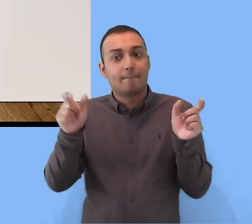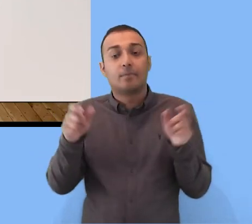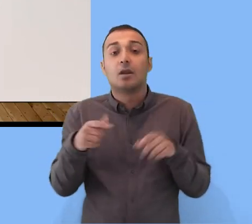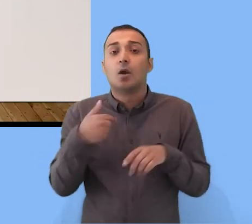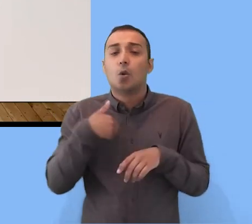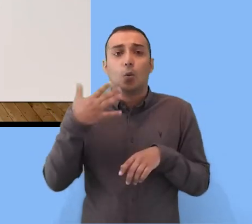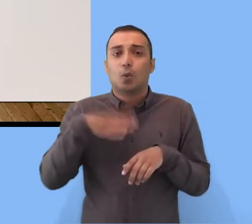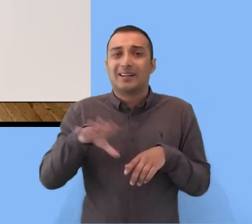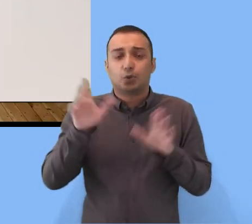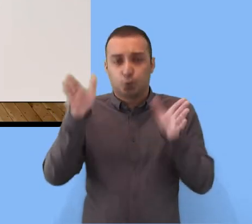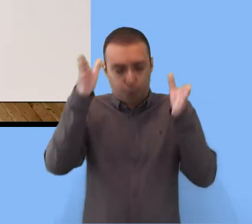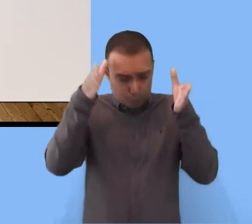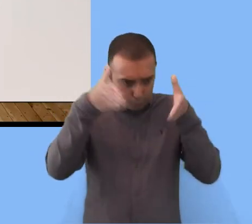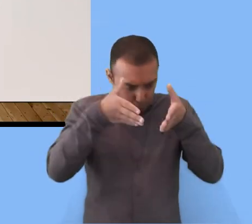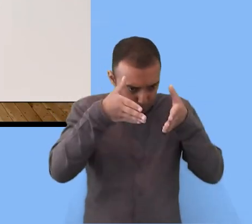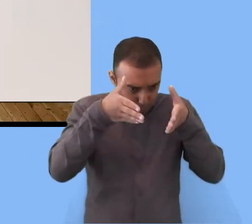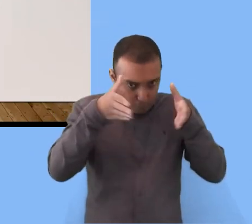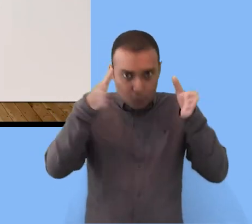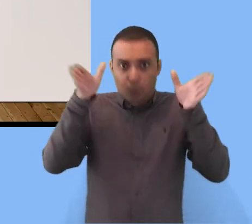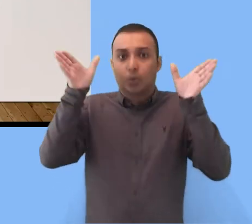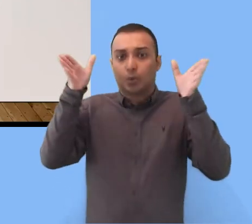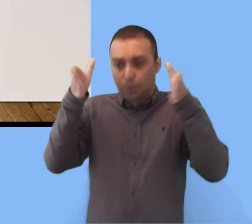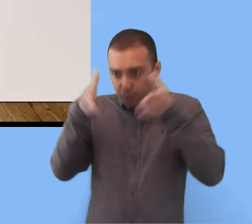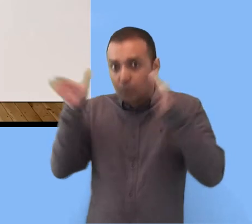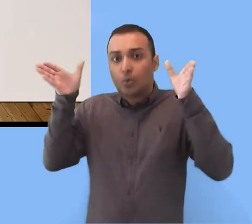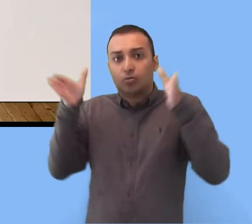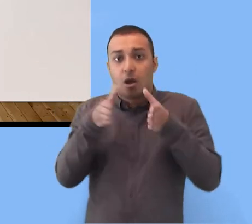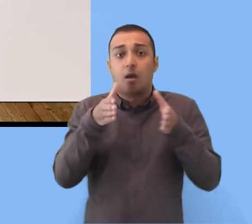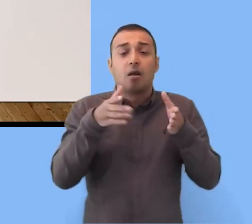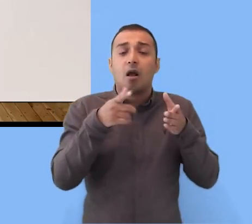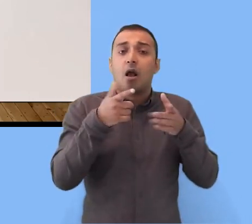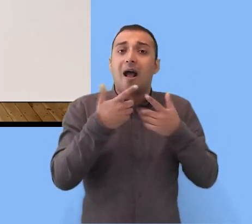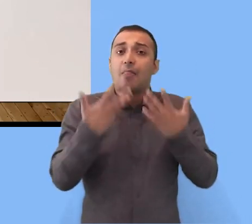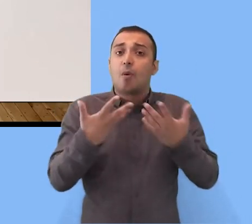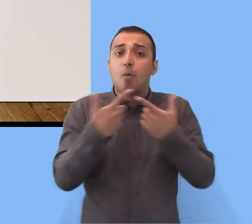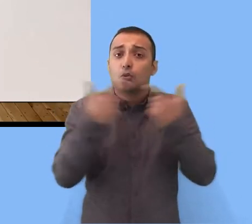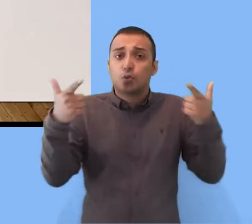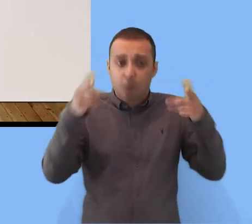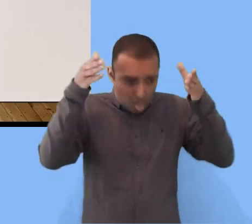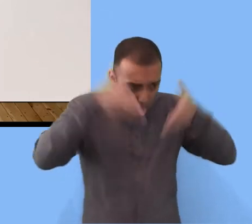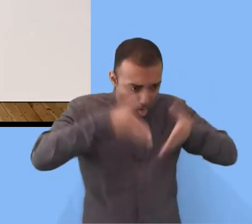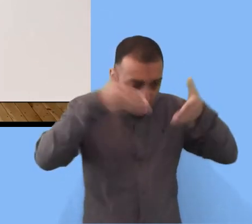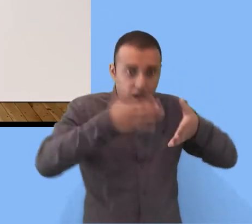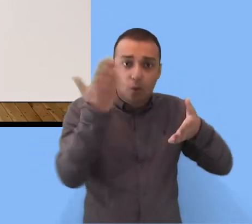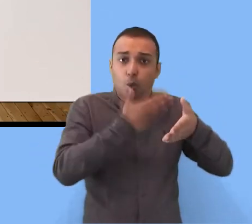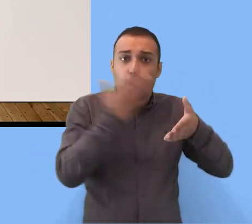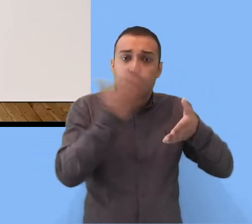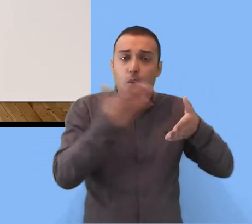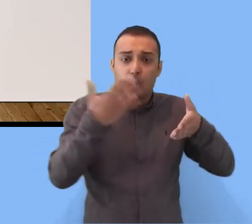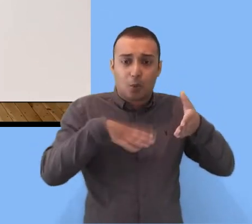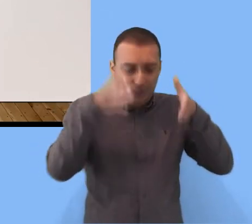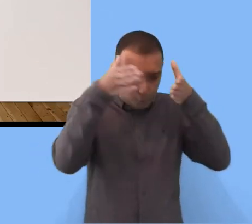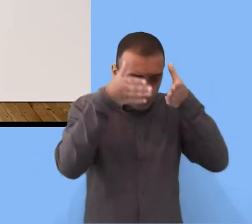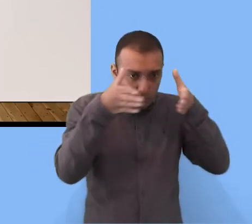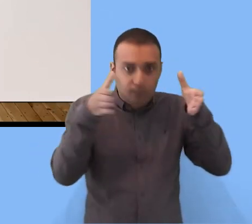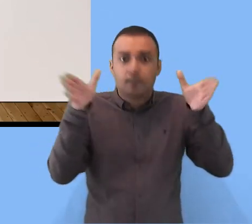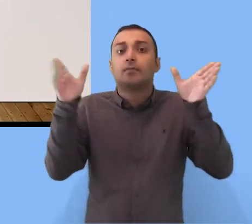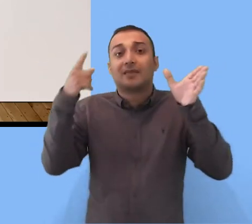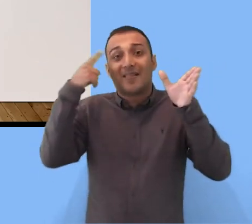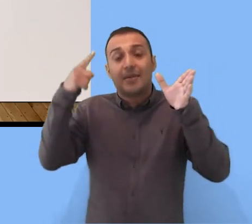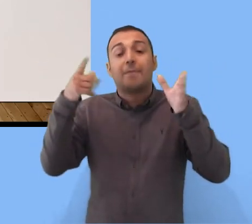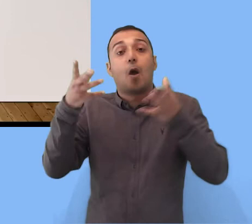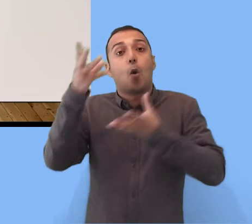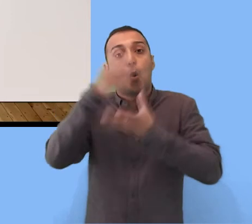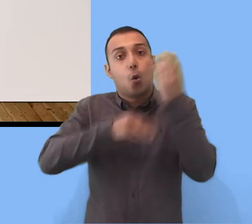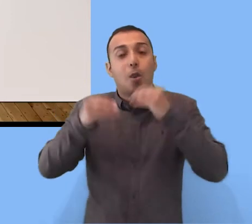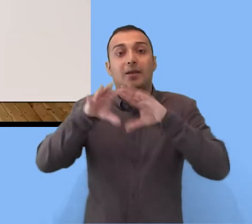about schools to start thinking about learning. And if you have any authority in your school or setting, I would